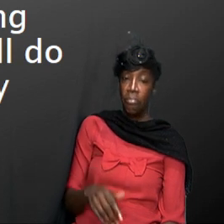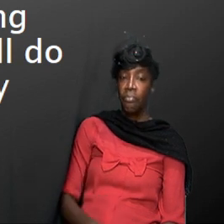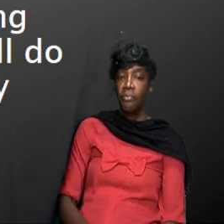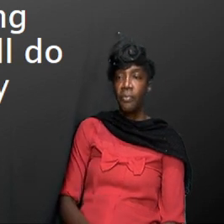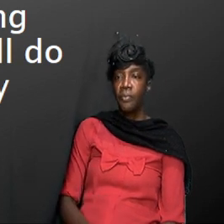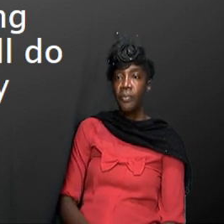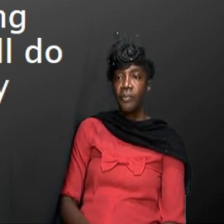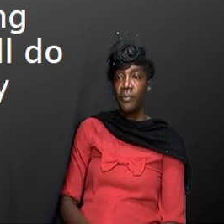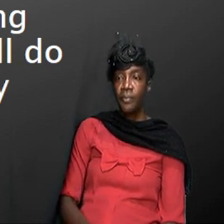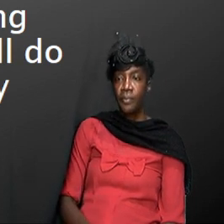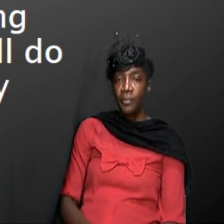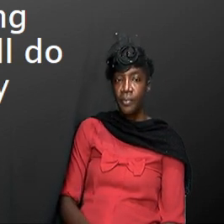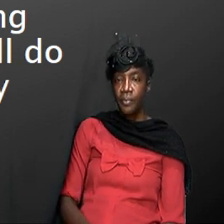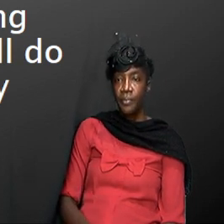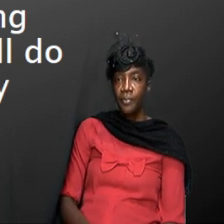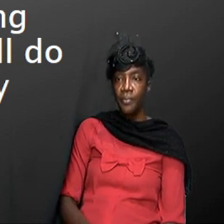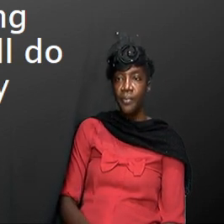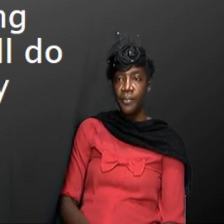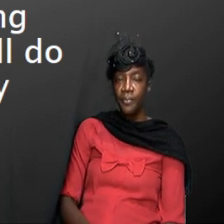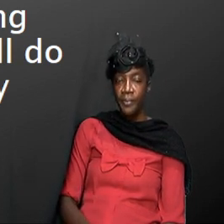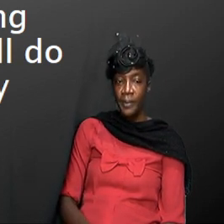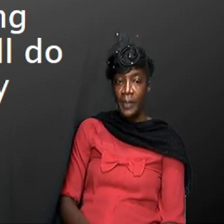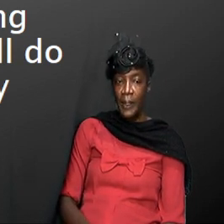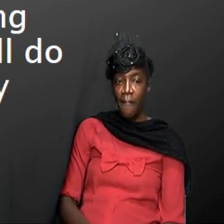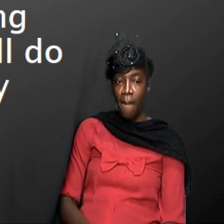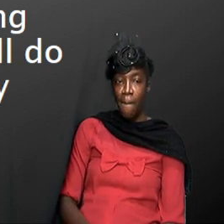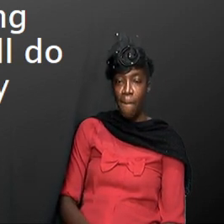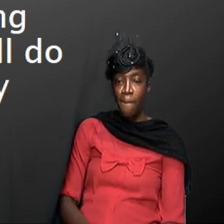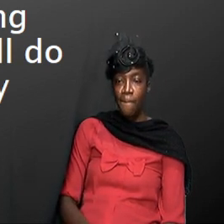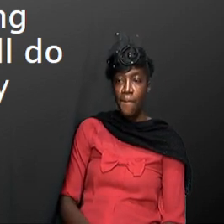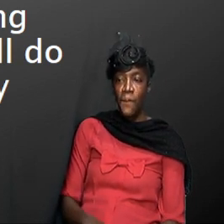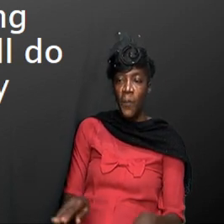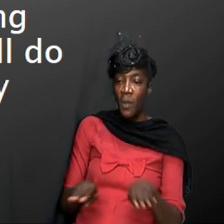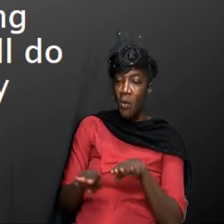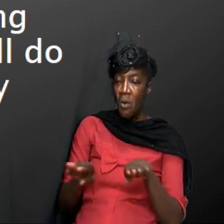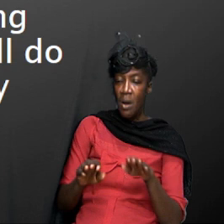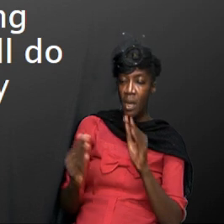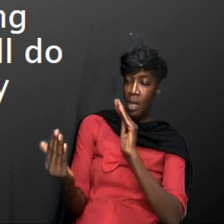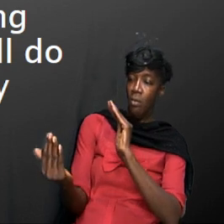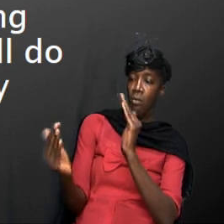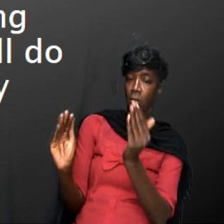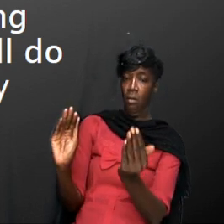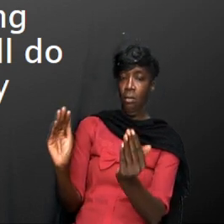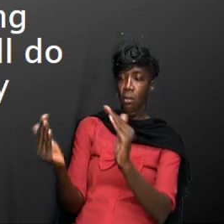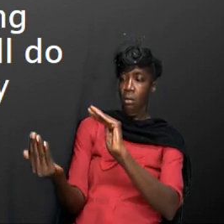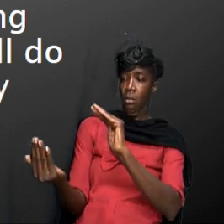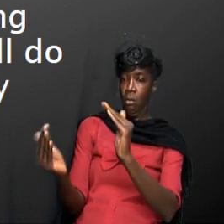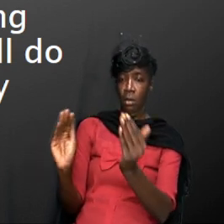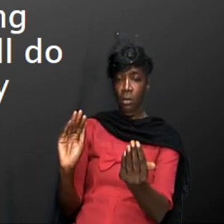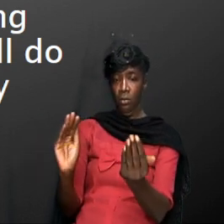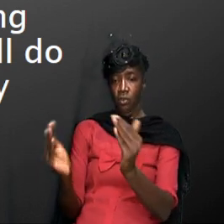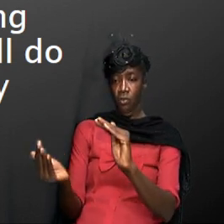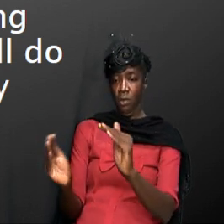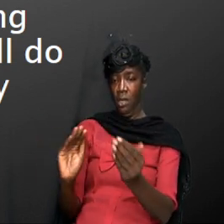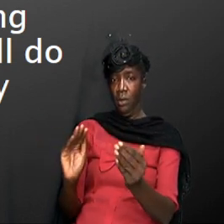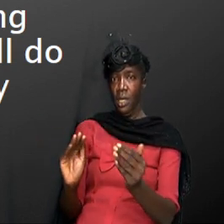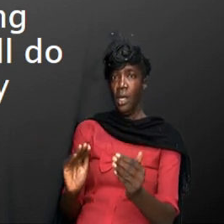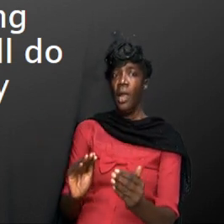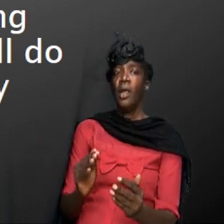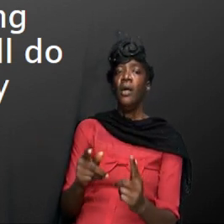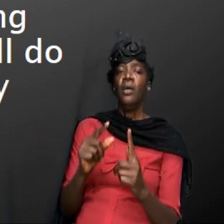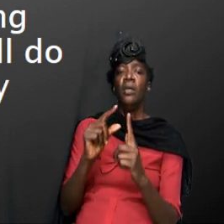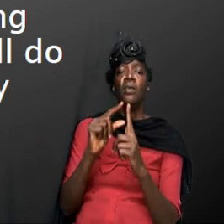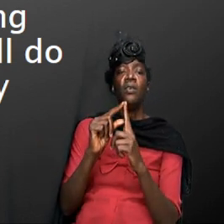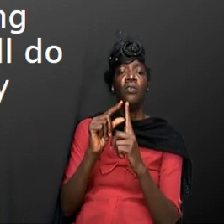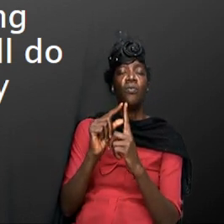Just as how we rejected King Saul for being disobedient and walking contrary to his word,